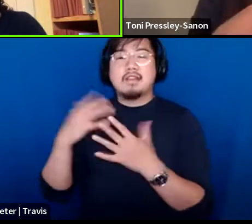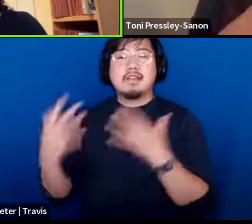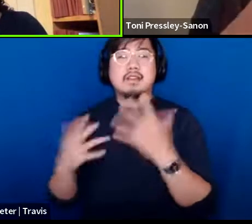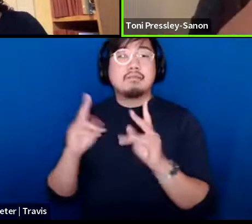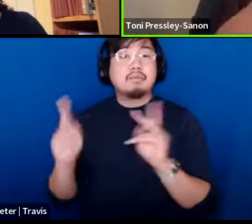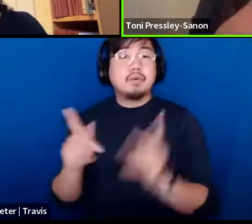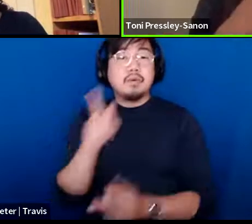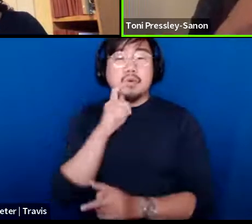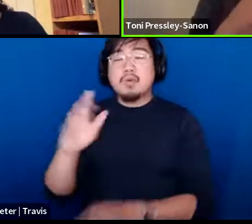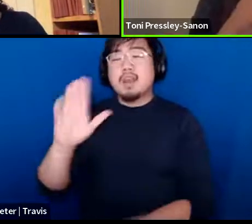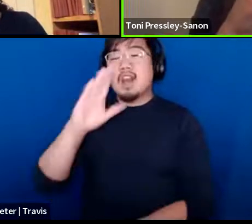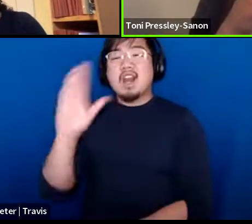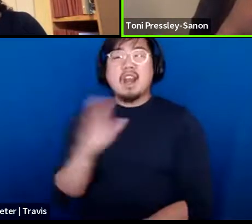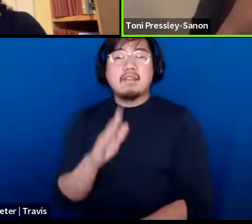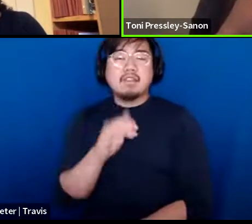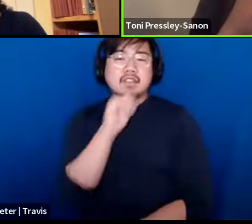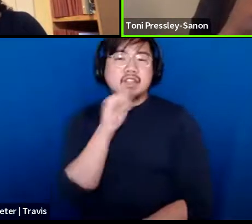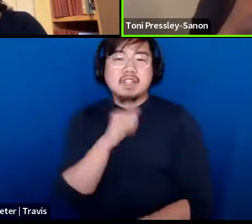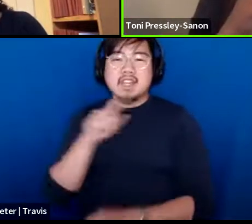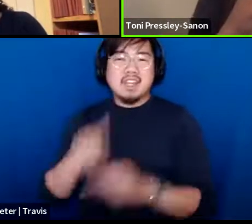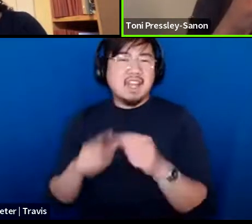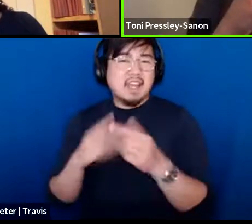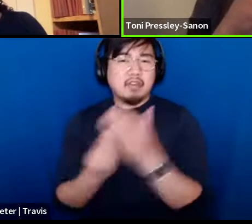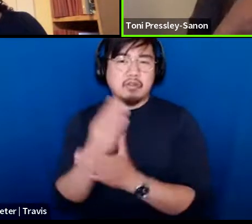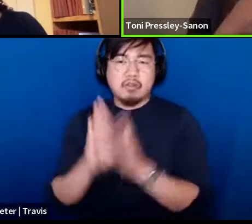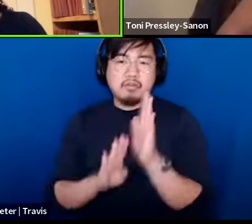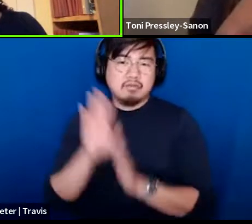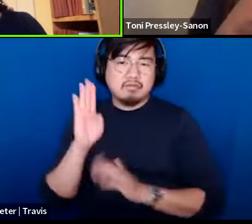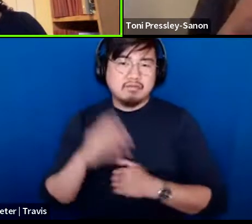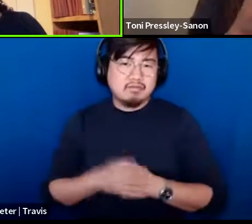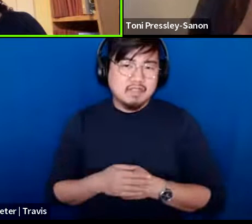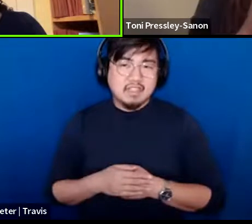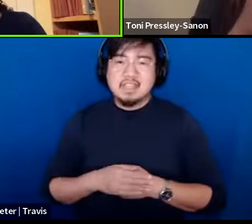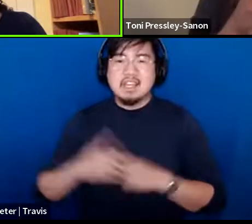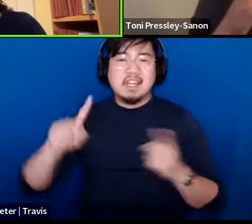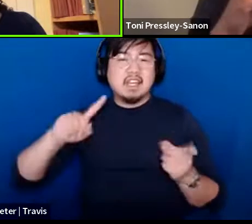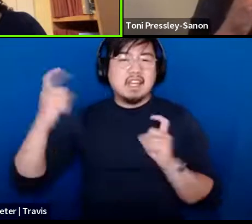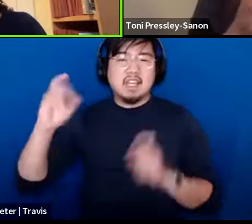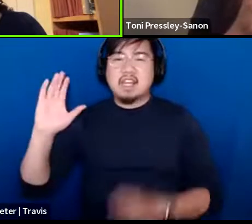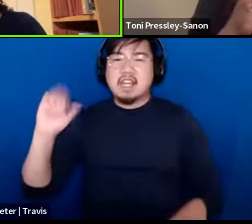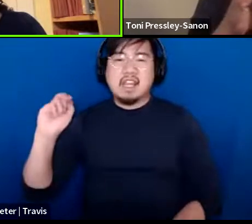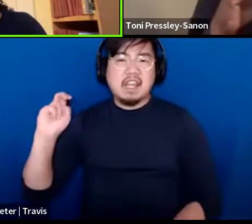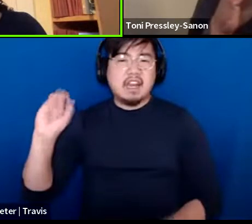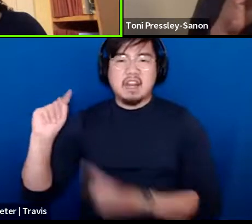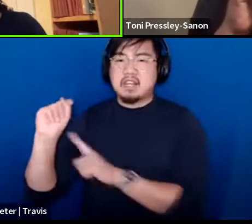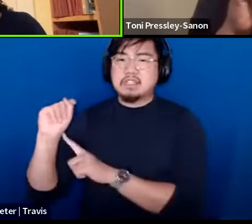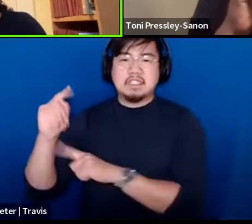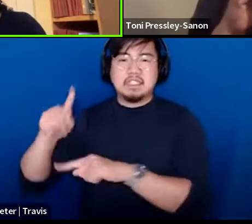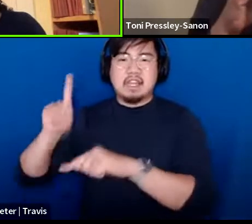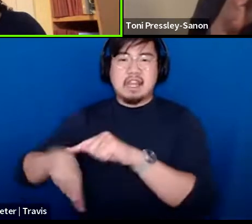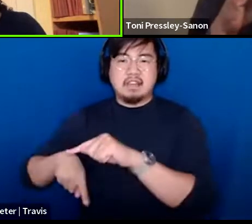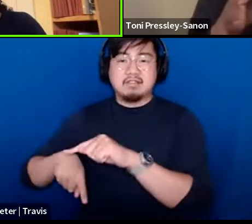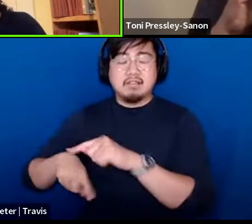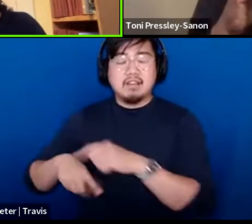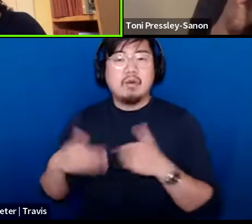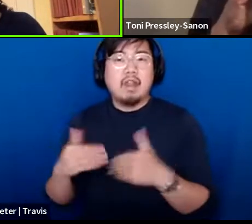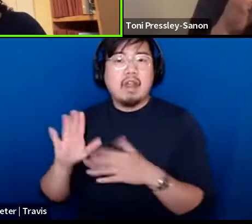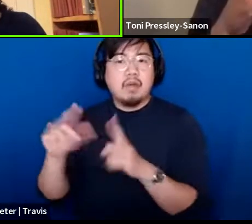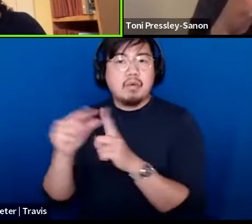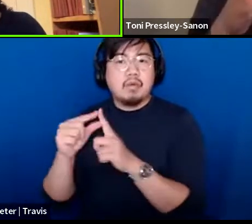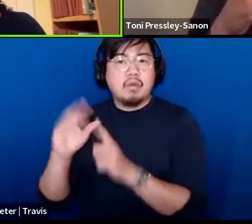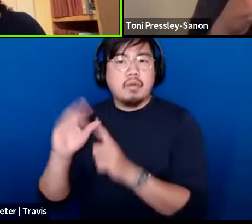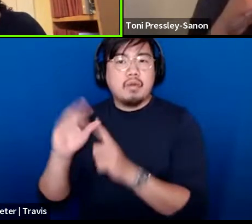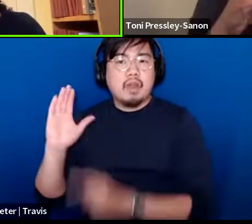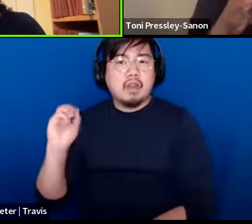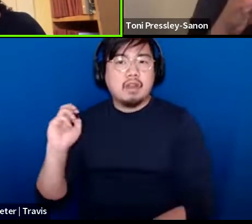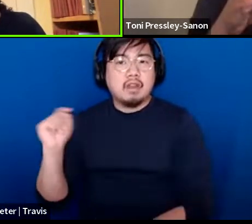up." Mm-hmm. And that word "cannot" is so important because he's also then saying